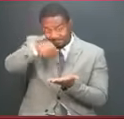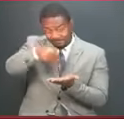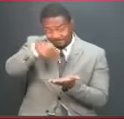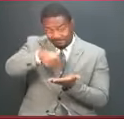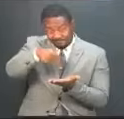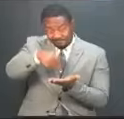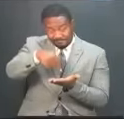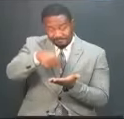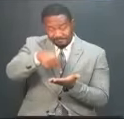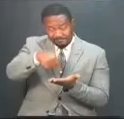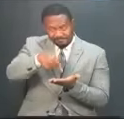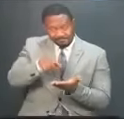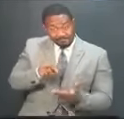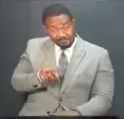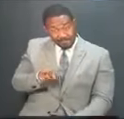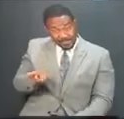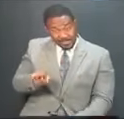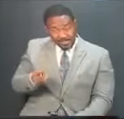the clerk,